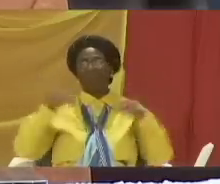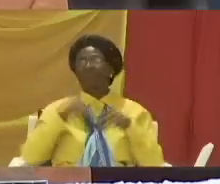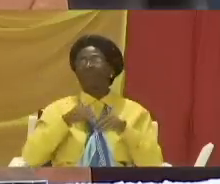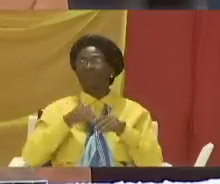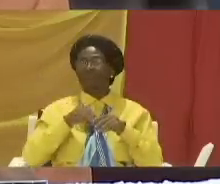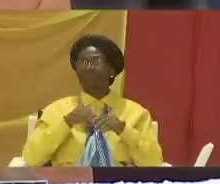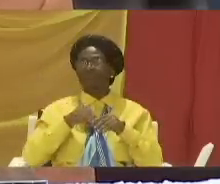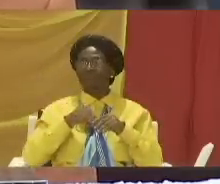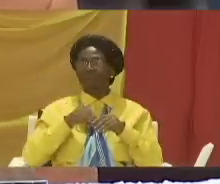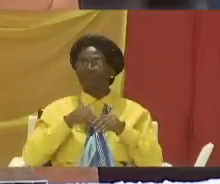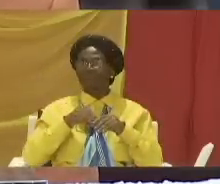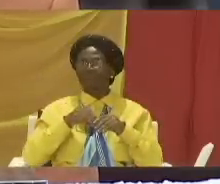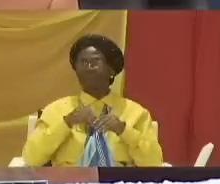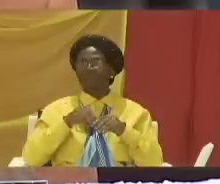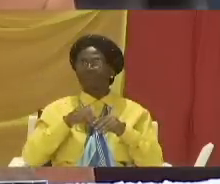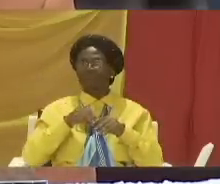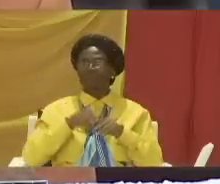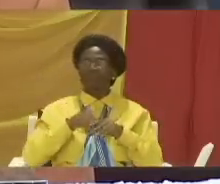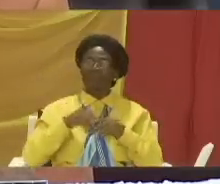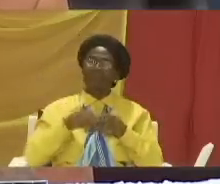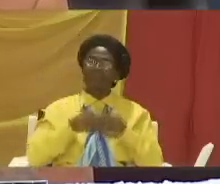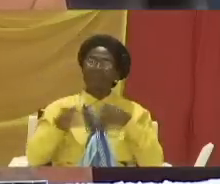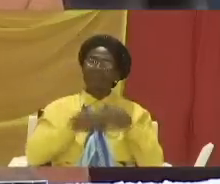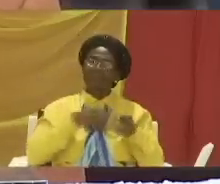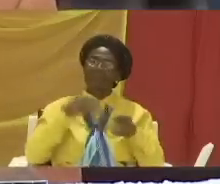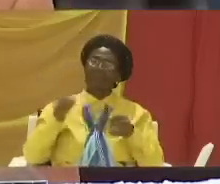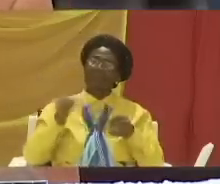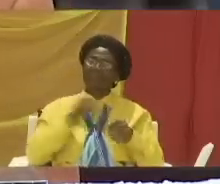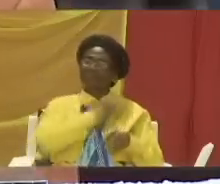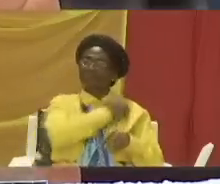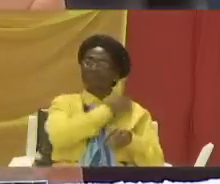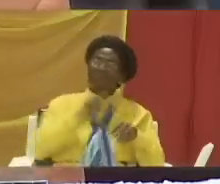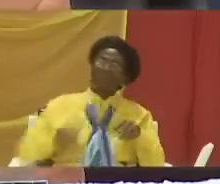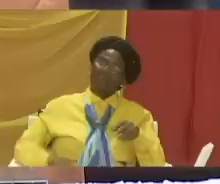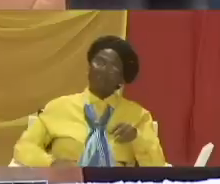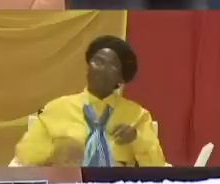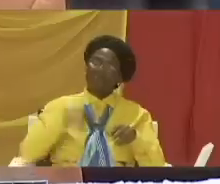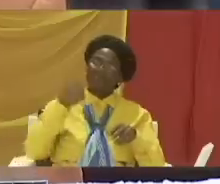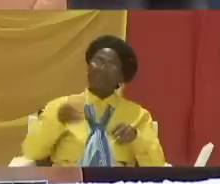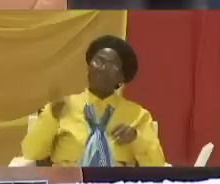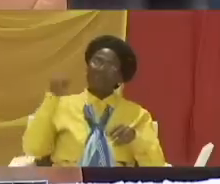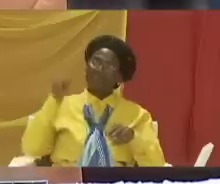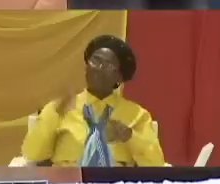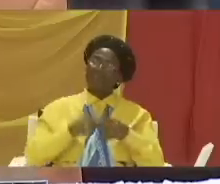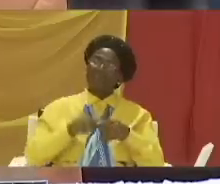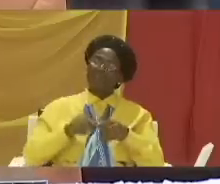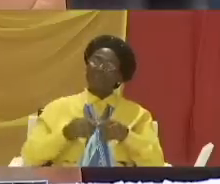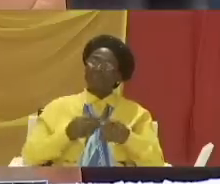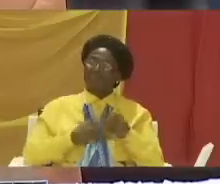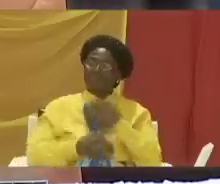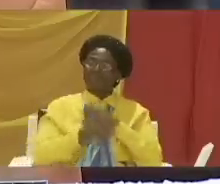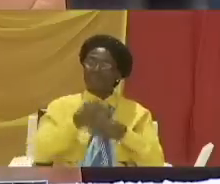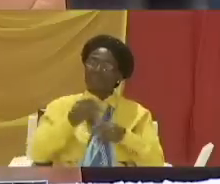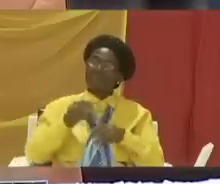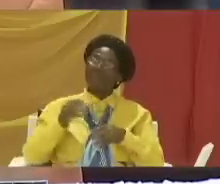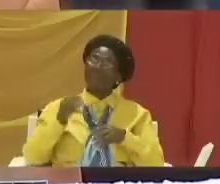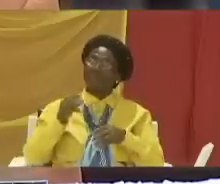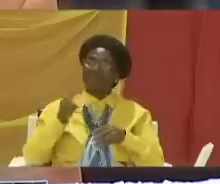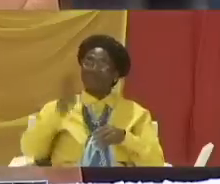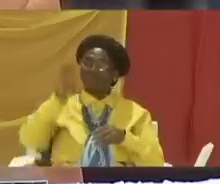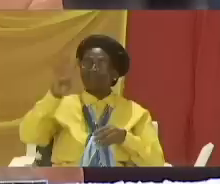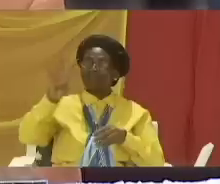Elizabeth, who was going to give birth to the forerunner of our Lord Jesus